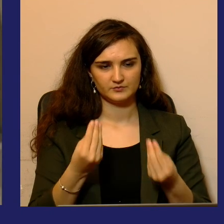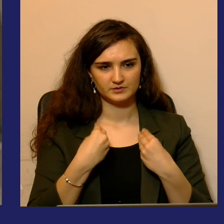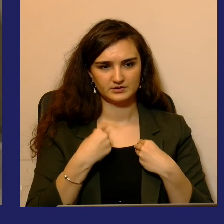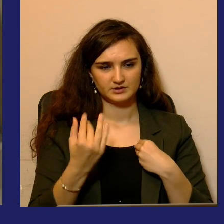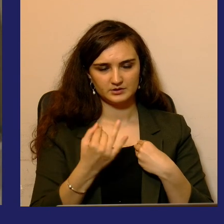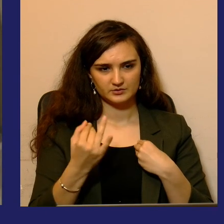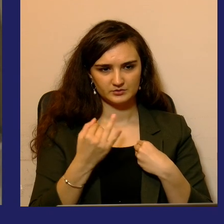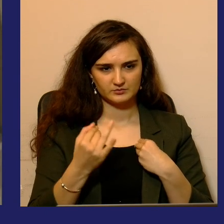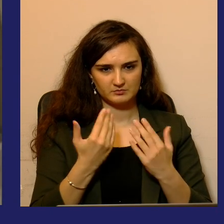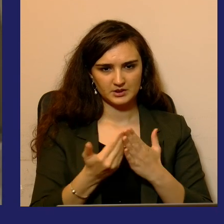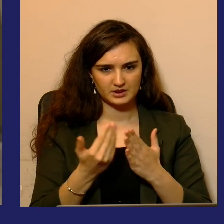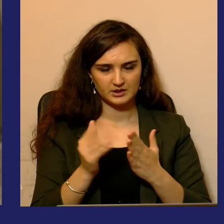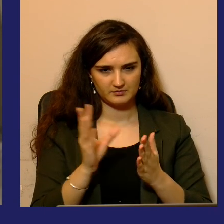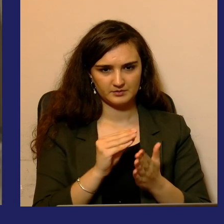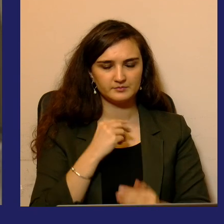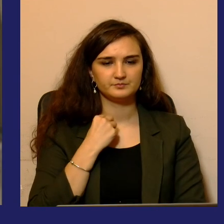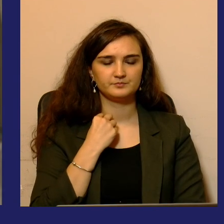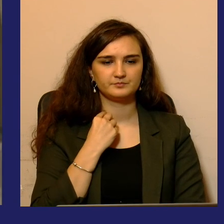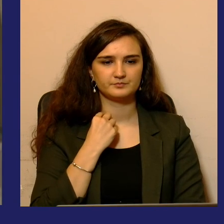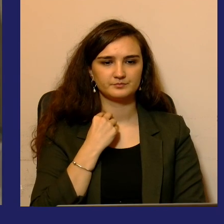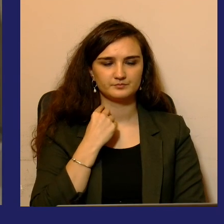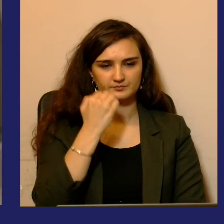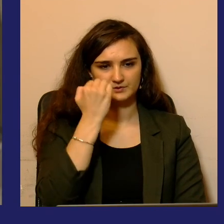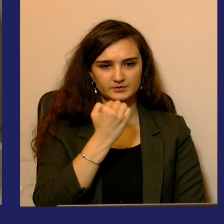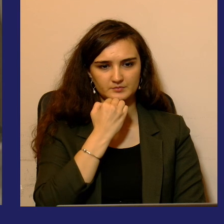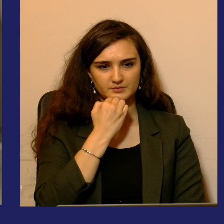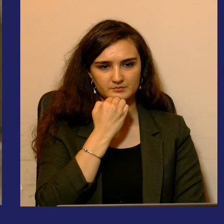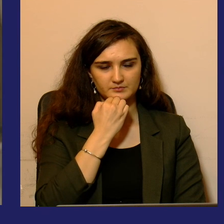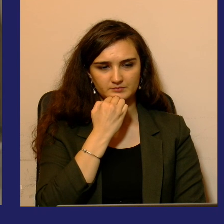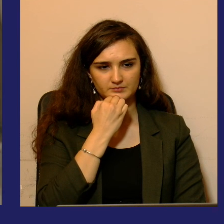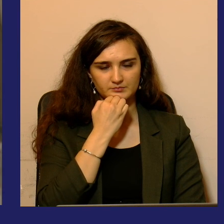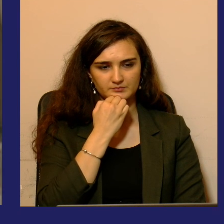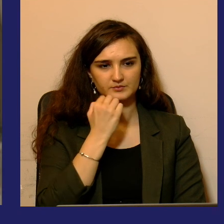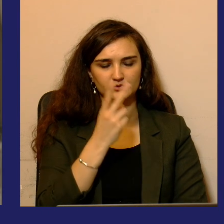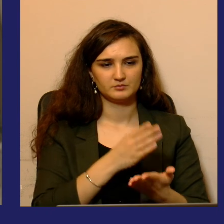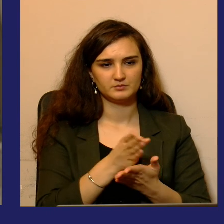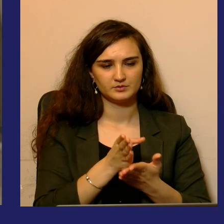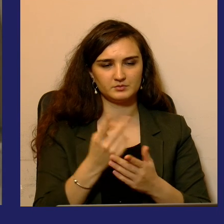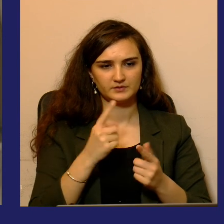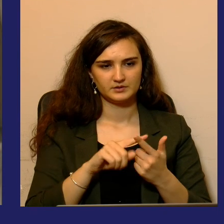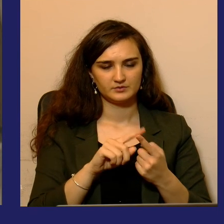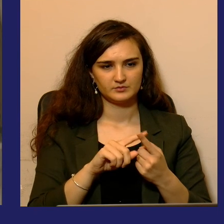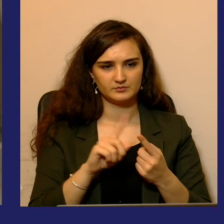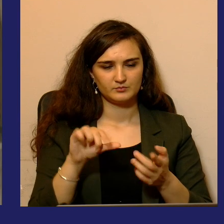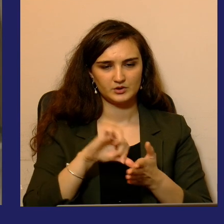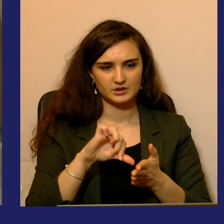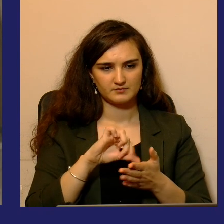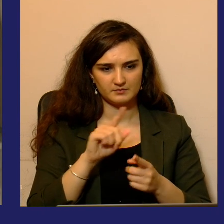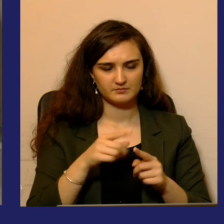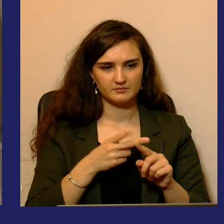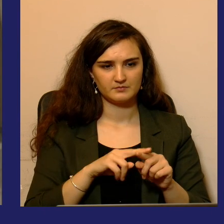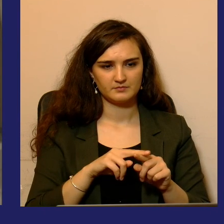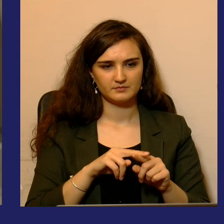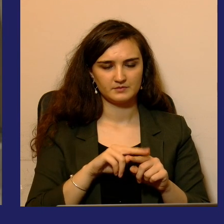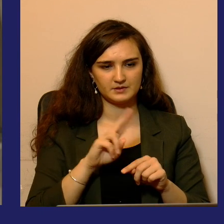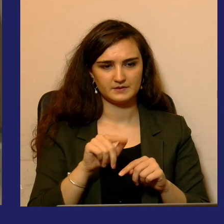thank you guys from two angles. One, first, thanks for participating in the panel. But thank you for continuing to